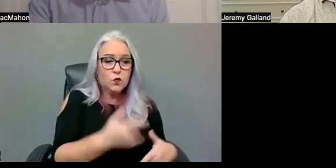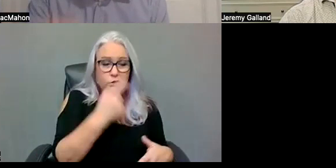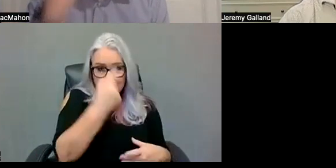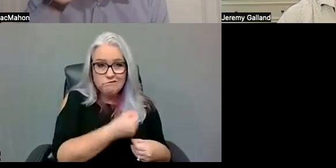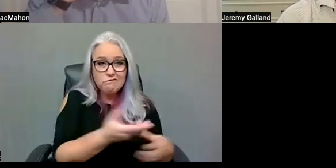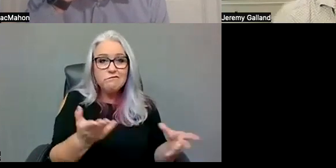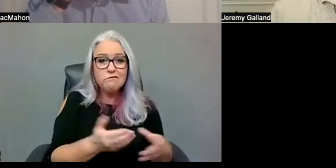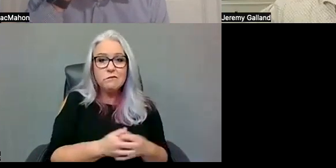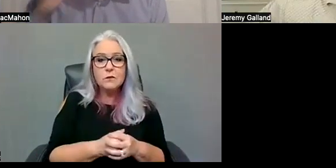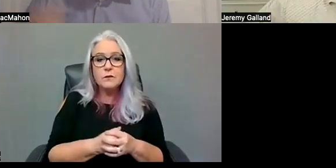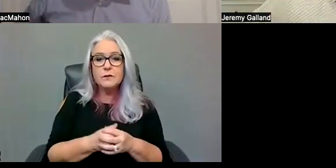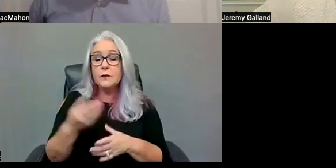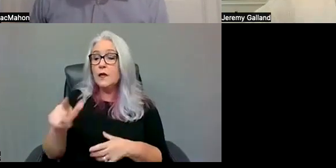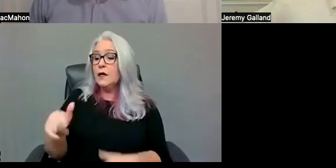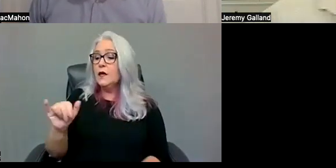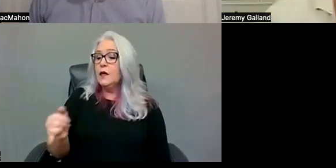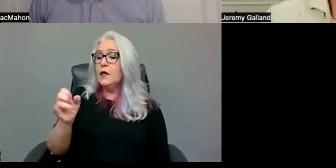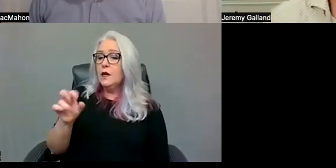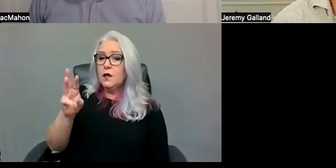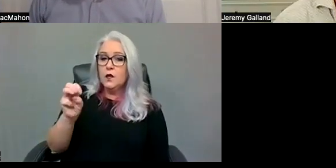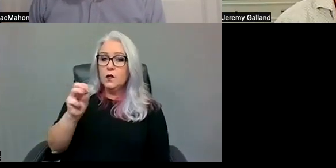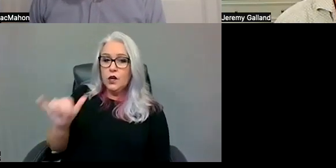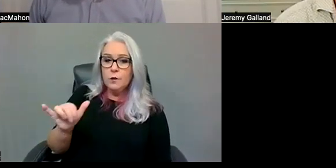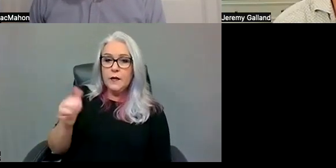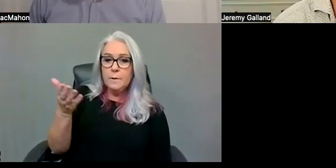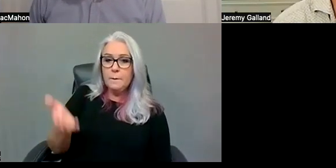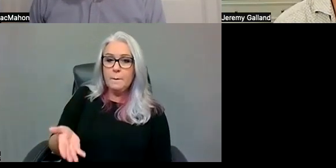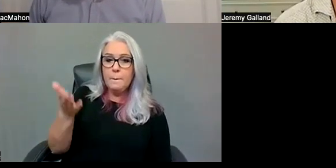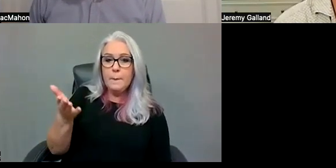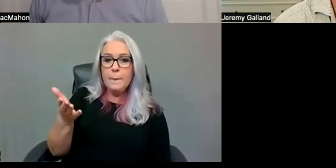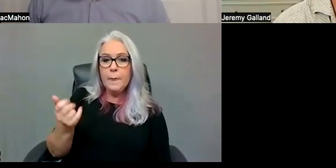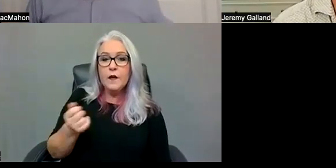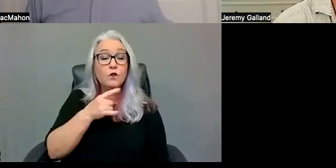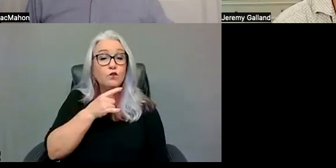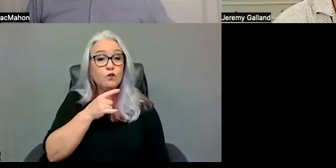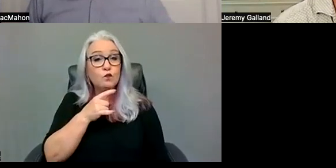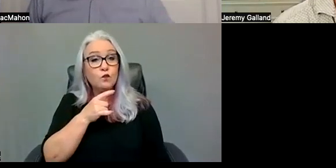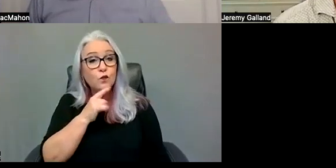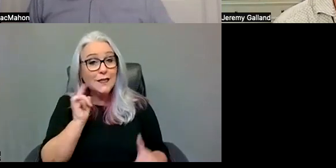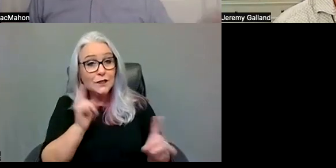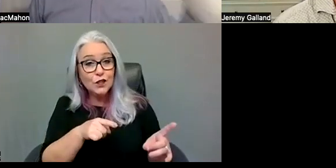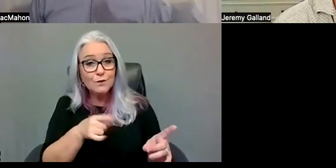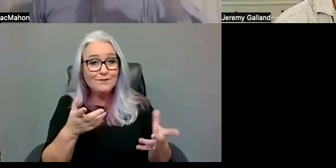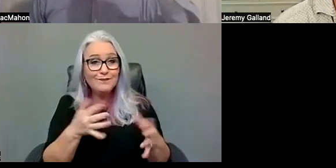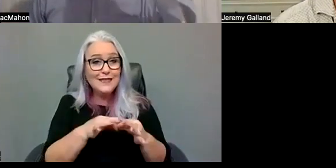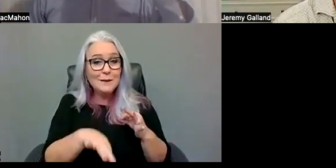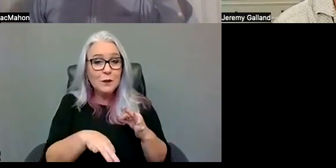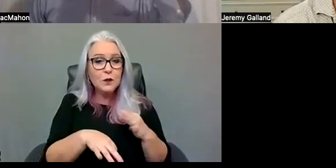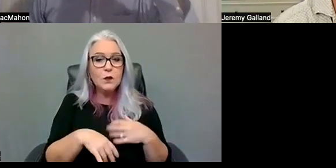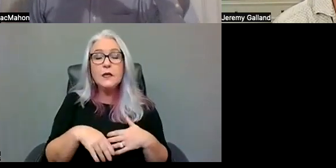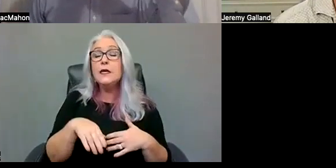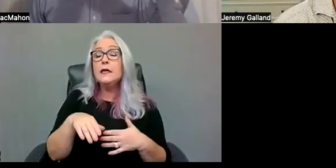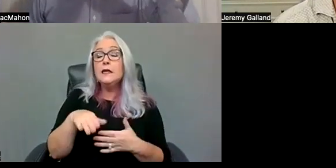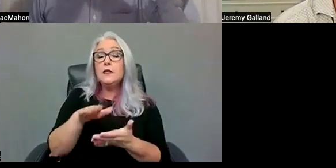Jeremy. The driest and least helpful answer would be that the school board trustees do look